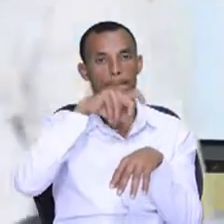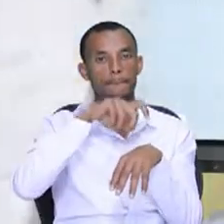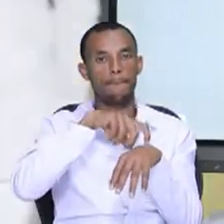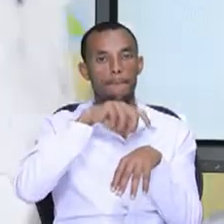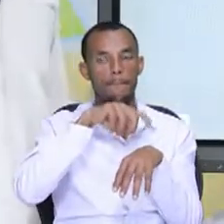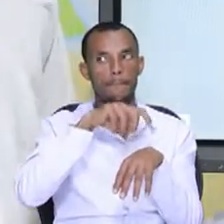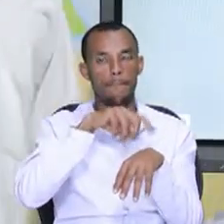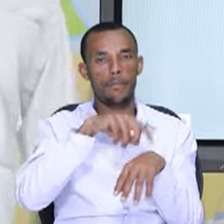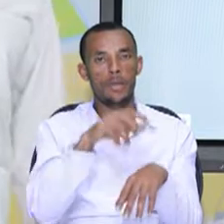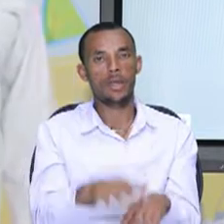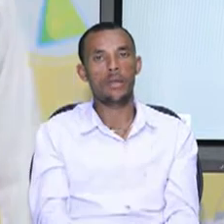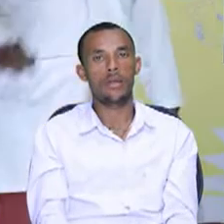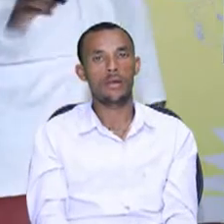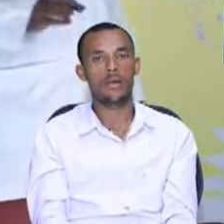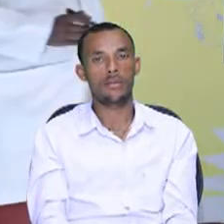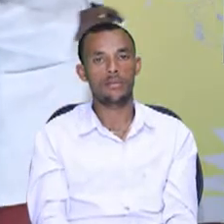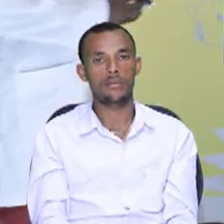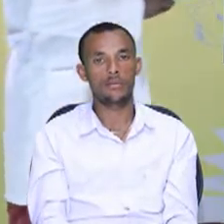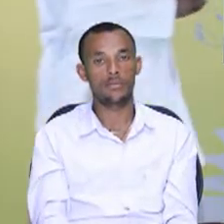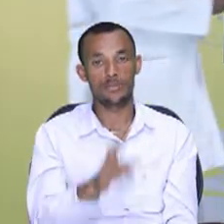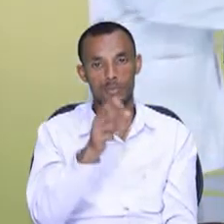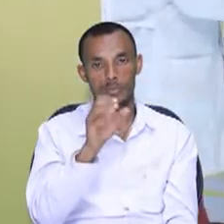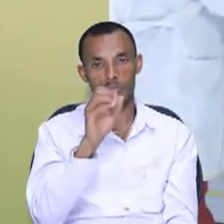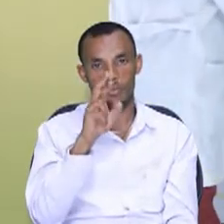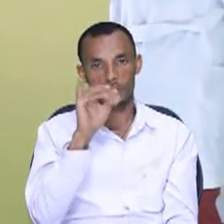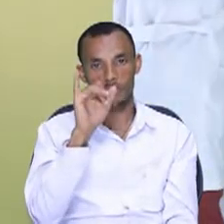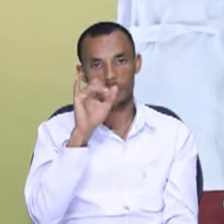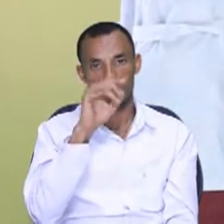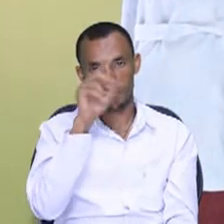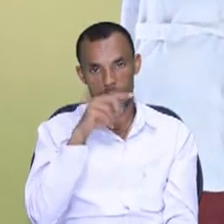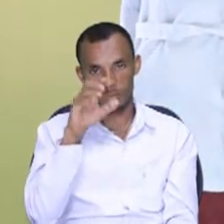There are 7 periods in the periodic table.